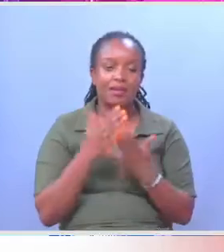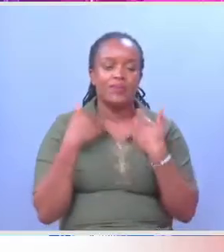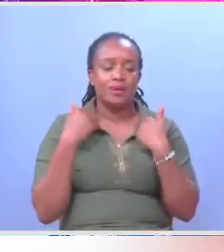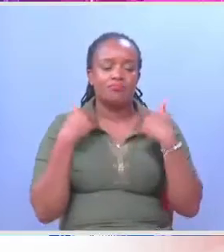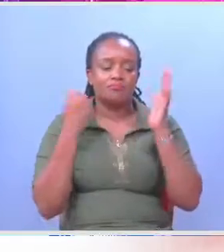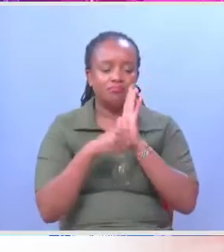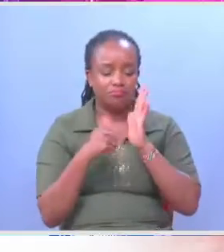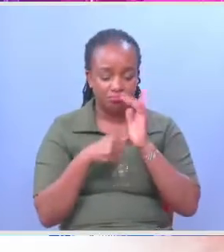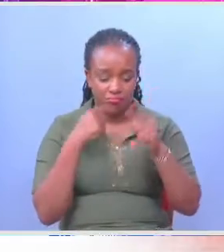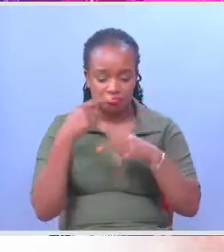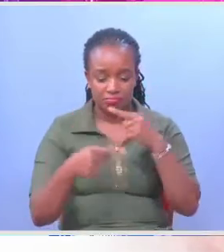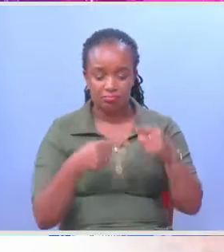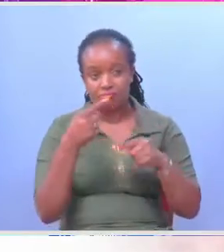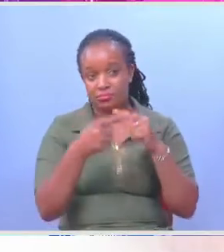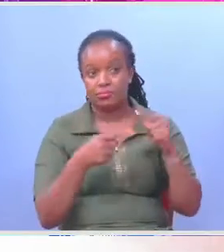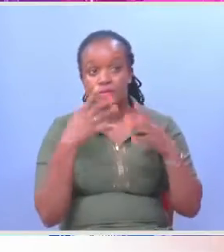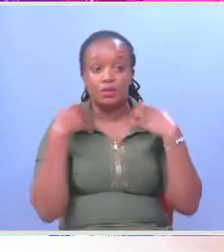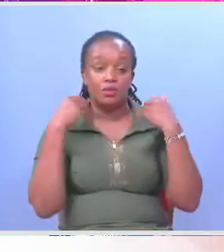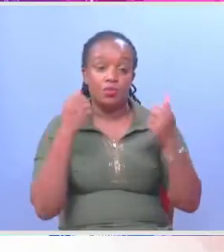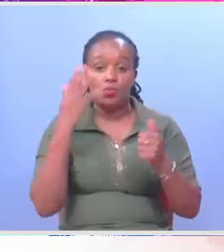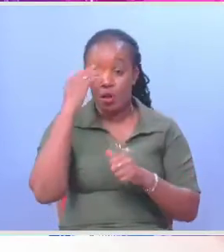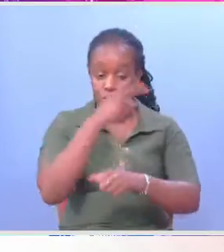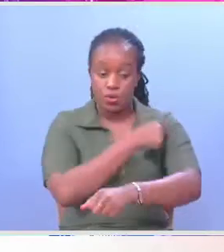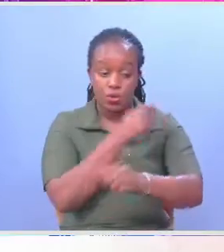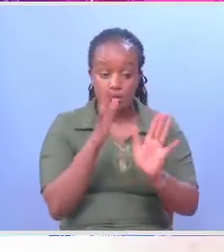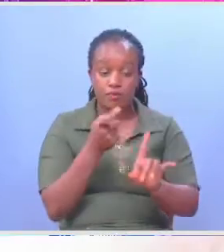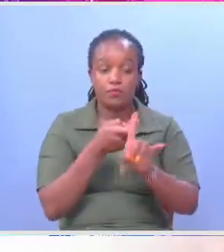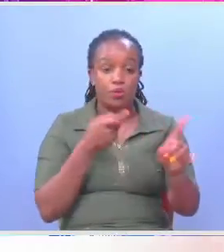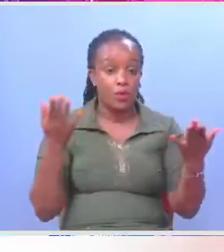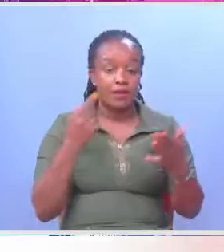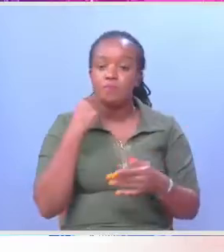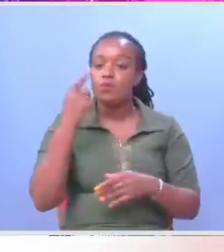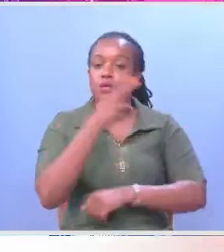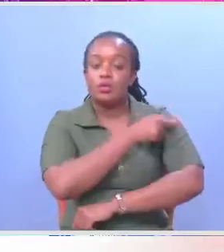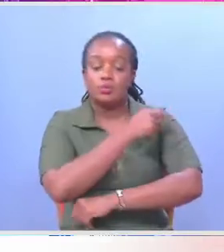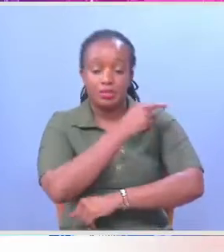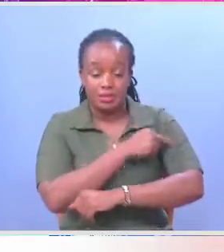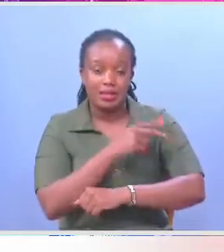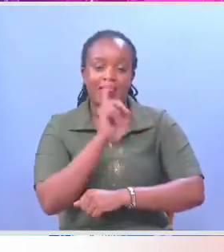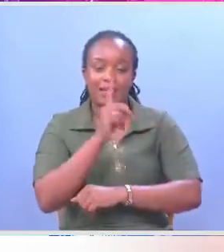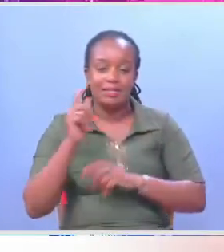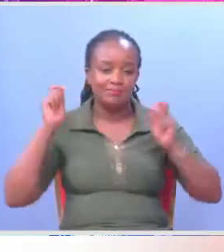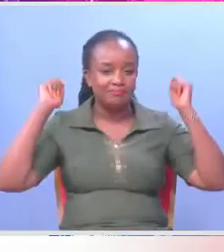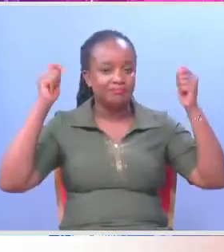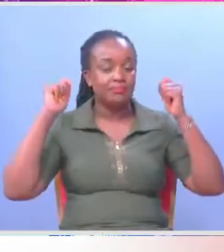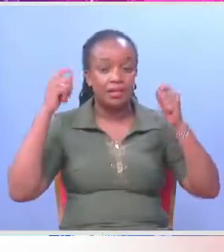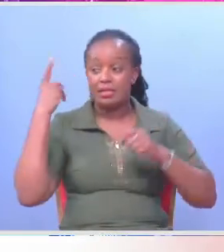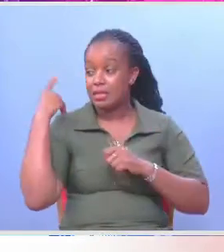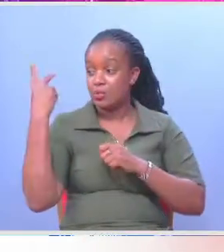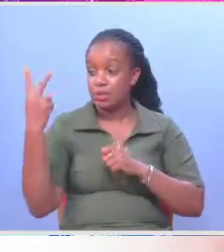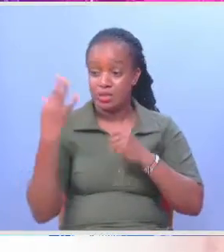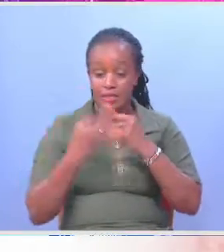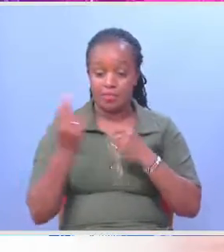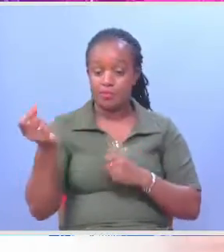is in the air as doctors at the Moi Teaching and Referral Hospital have threatened to strike on the 28th of this month if